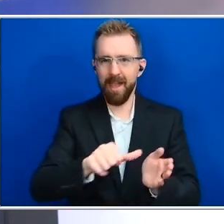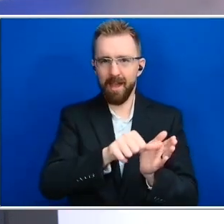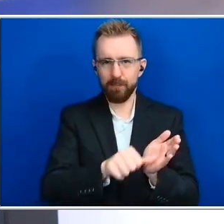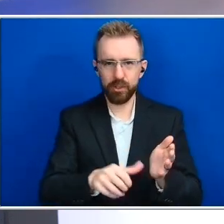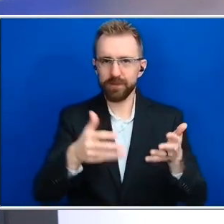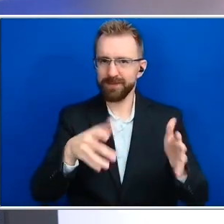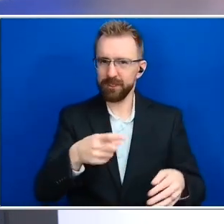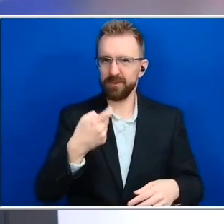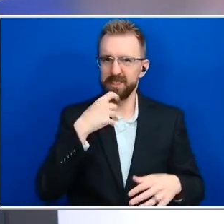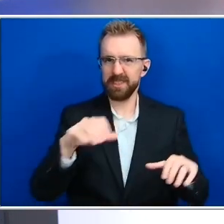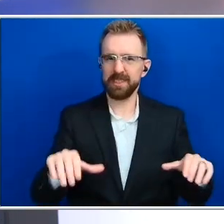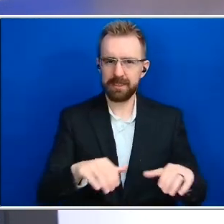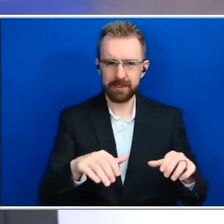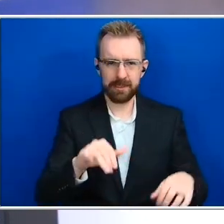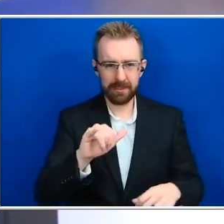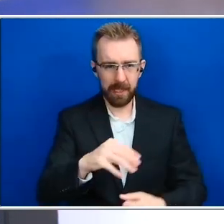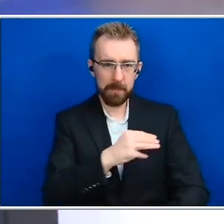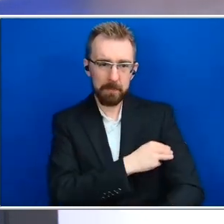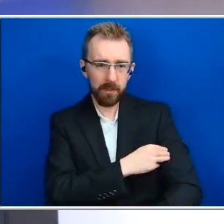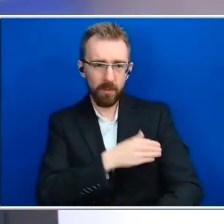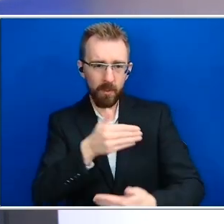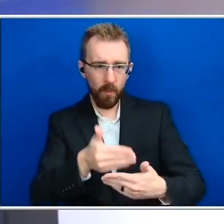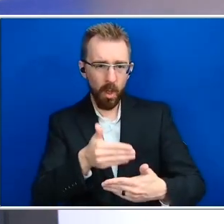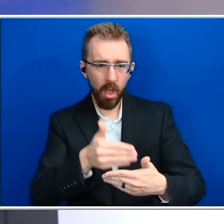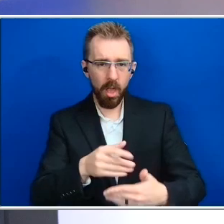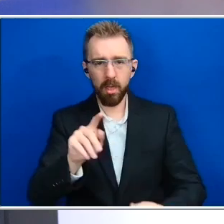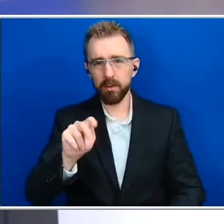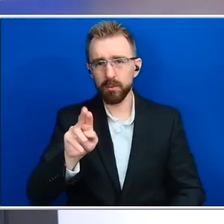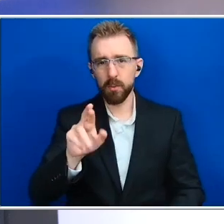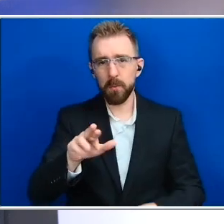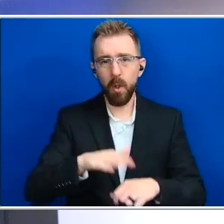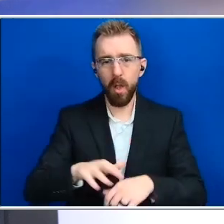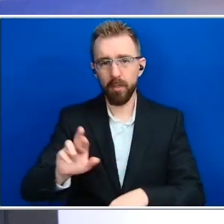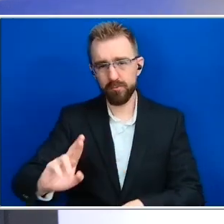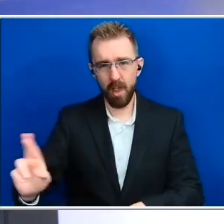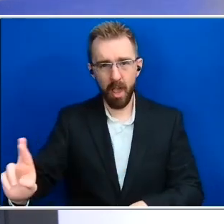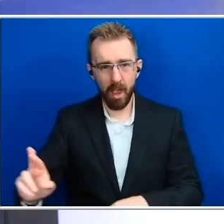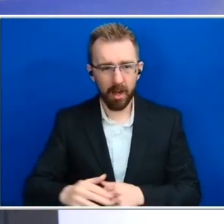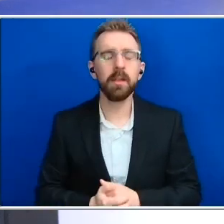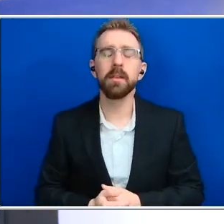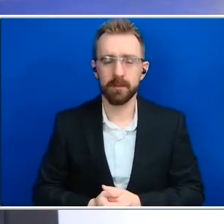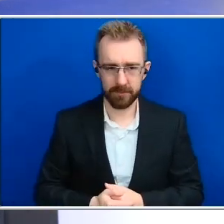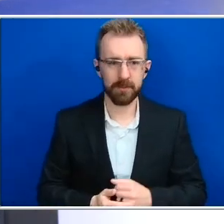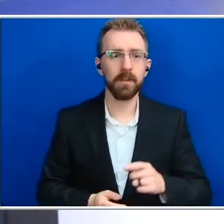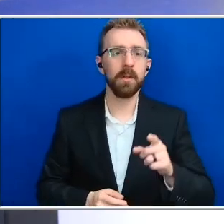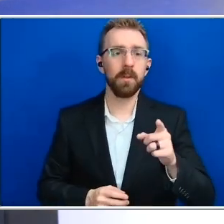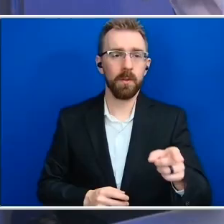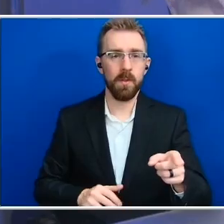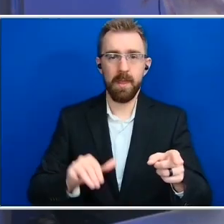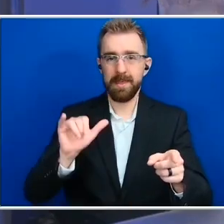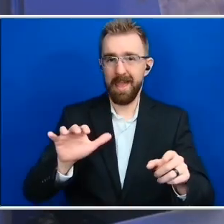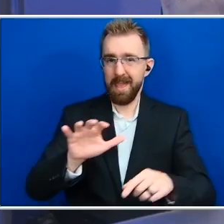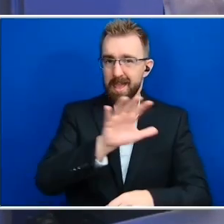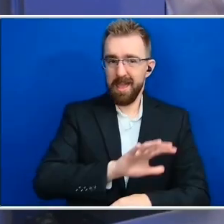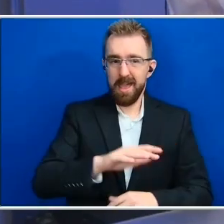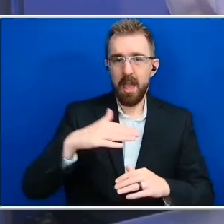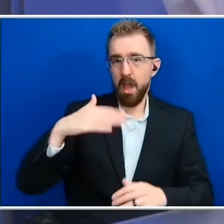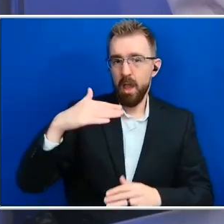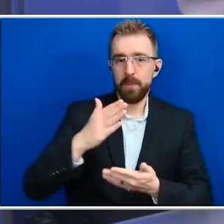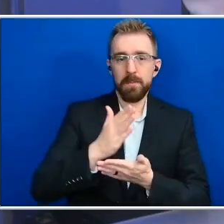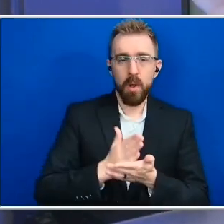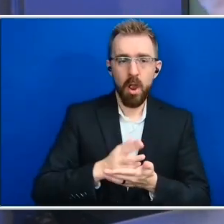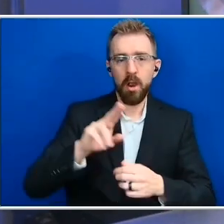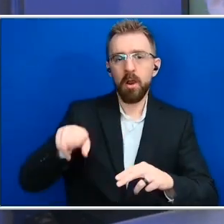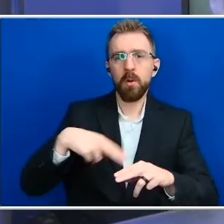Is that the muscle wall and the tumor on the right? Yes. Therefore, the upper part is the normal